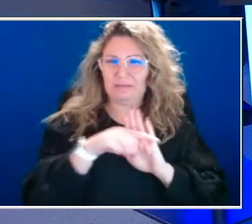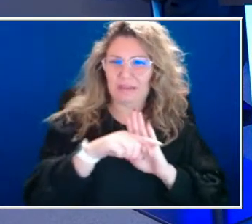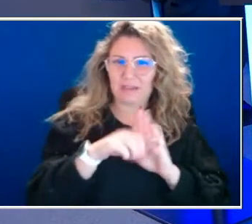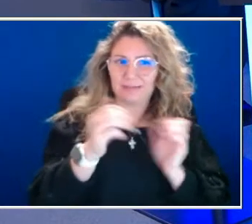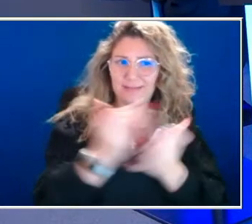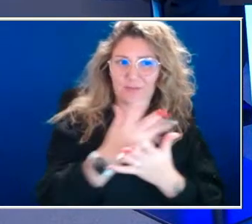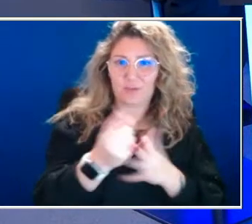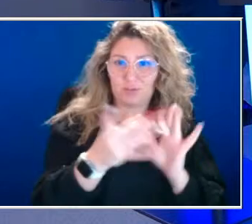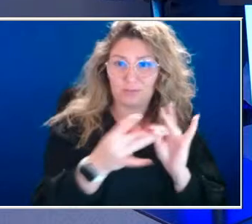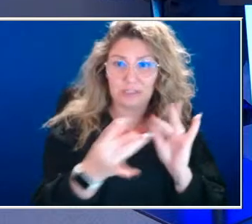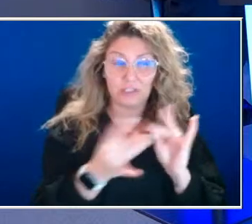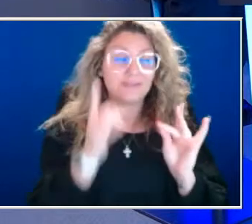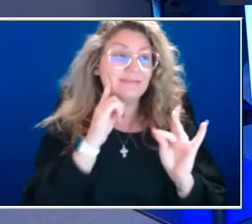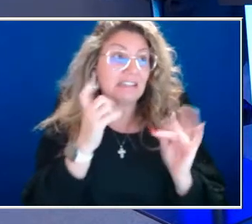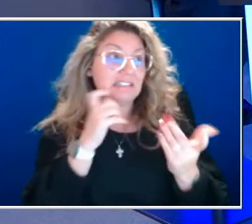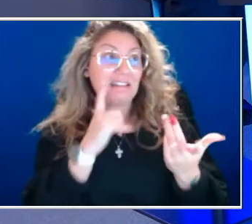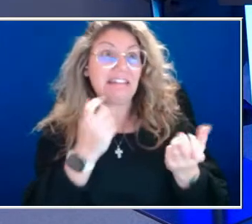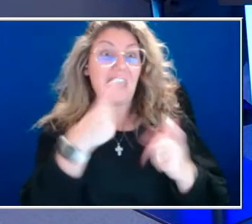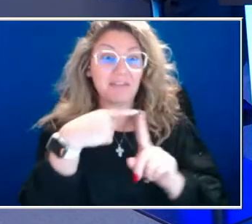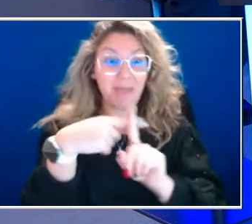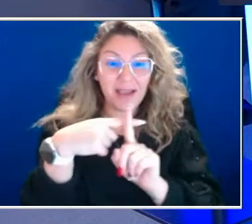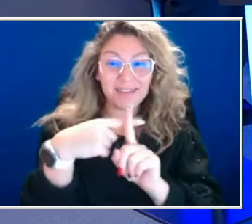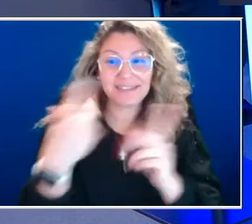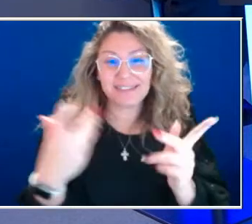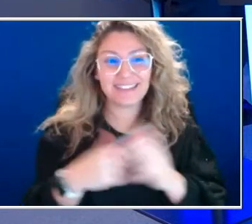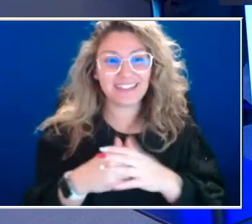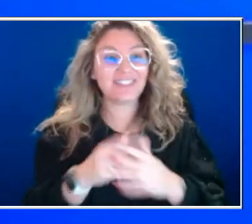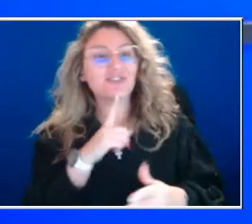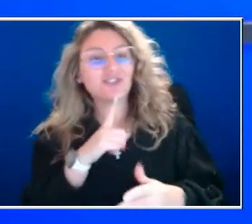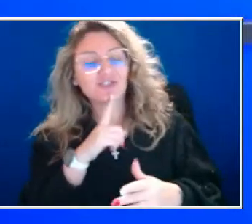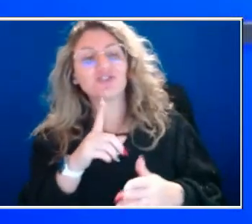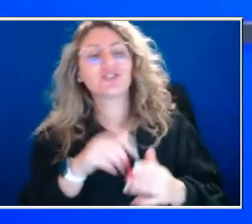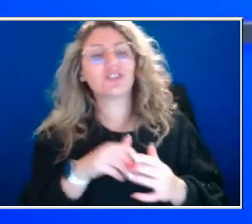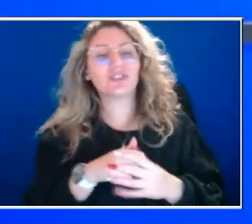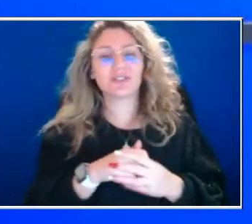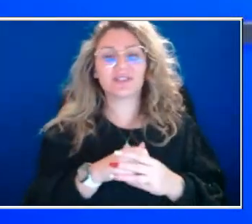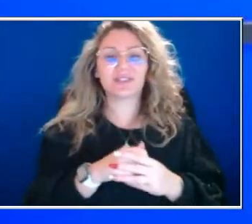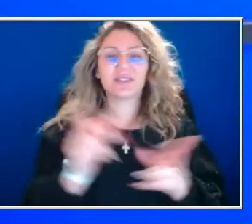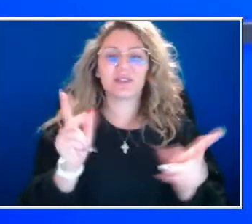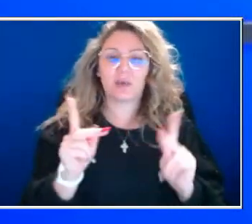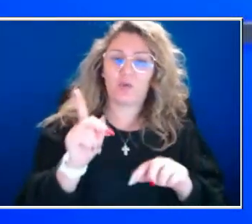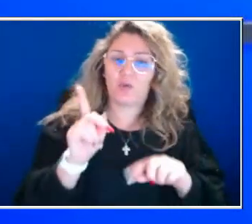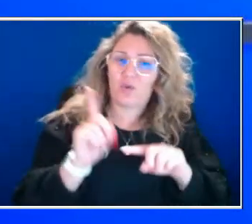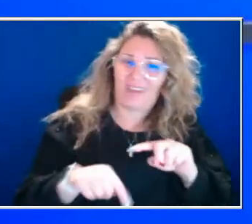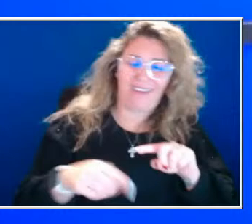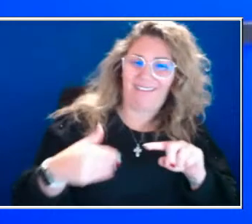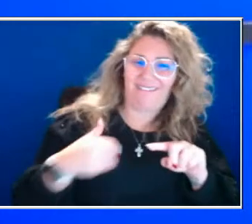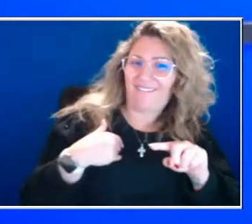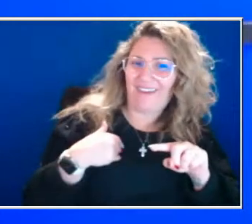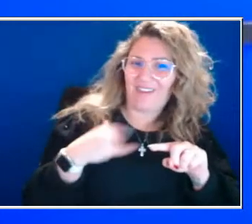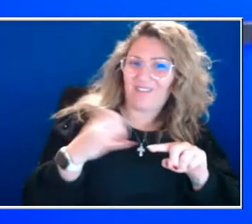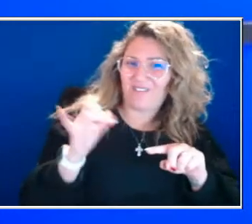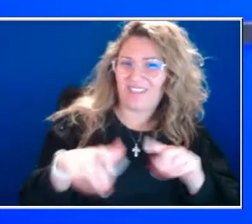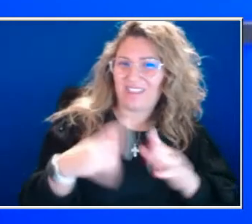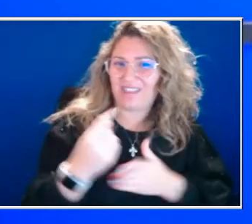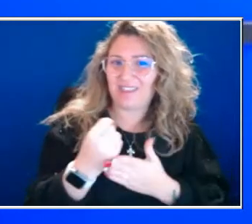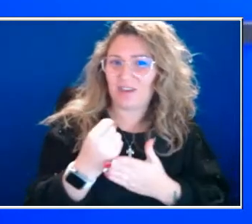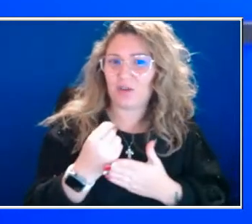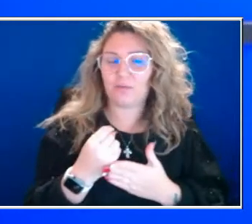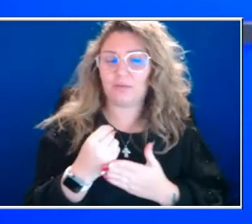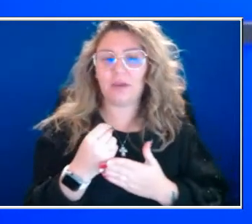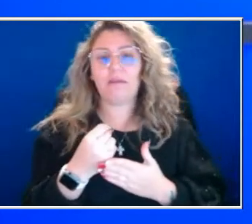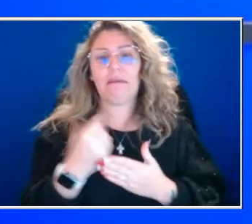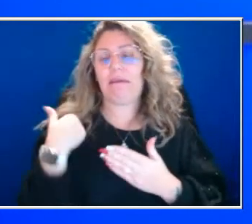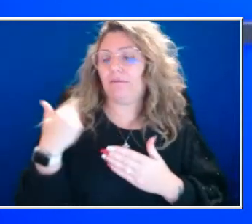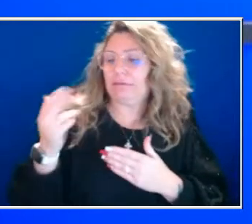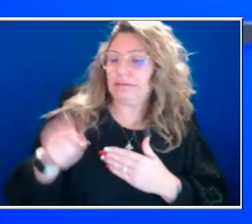like a lot of upsides. Sure. So there are, as I mentioned, there are some people who cannot take hormone replacement therapy. Those are people with a history of blood clots or a